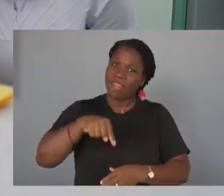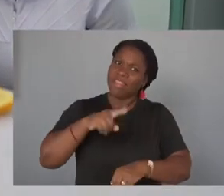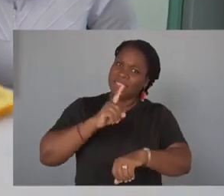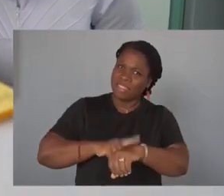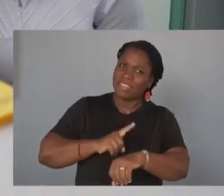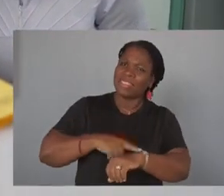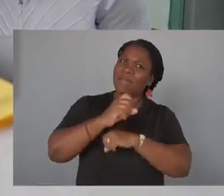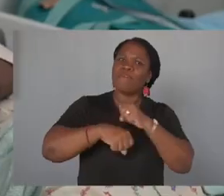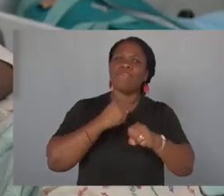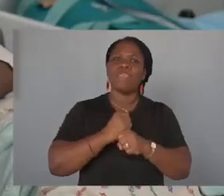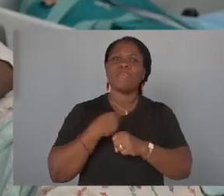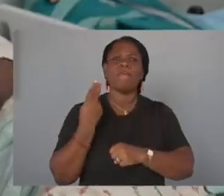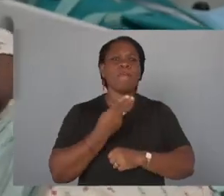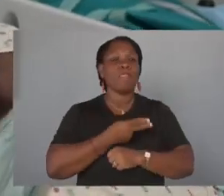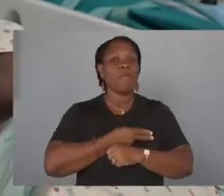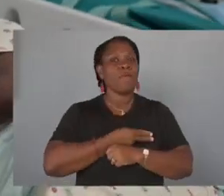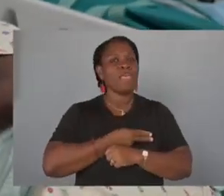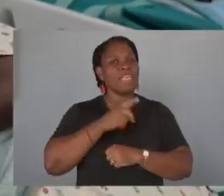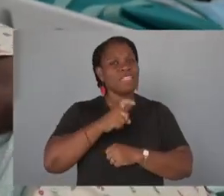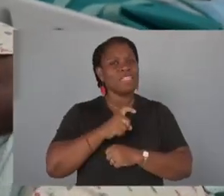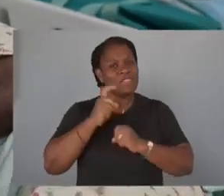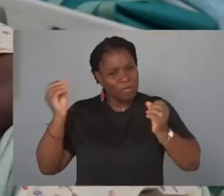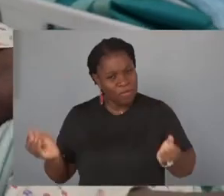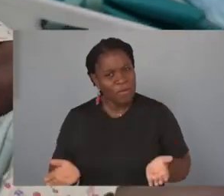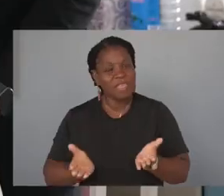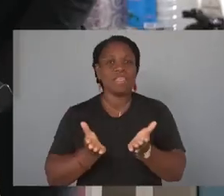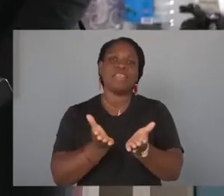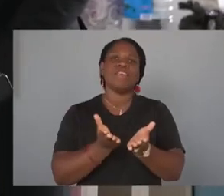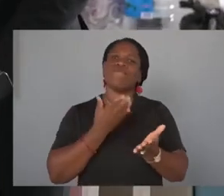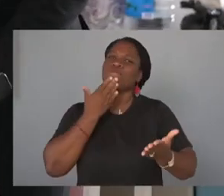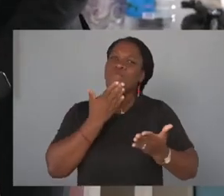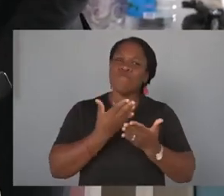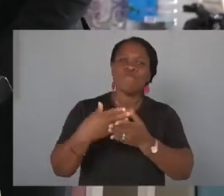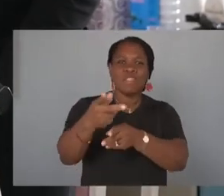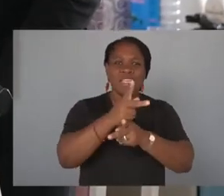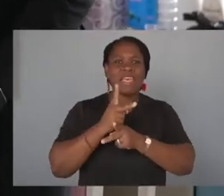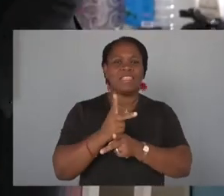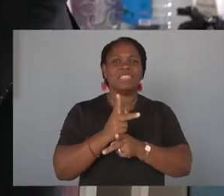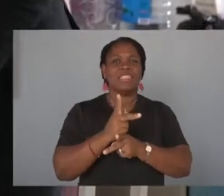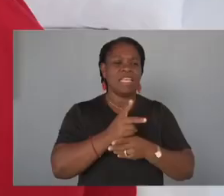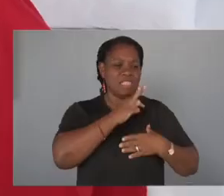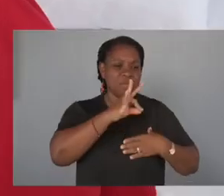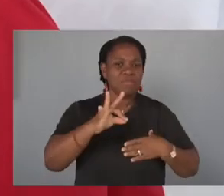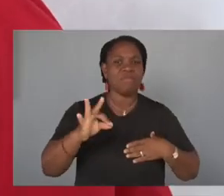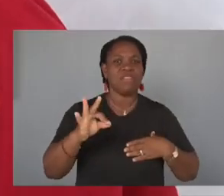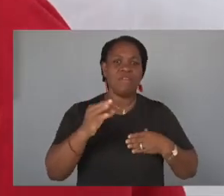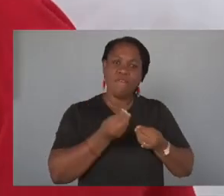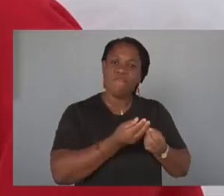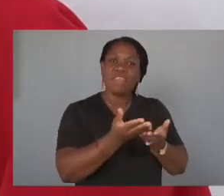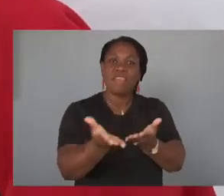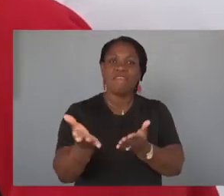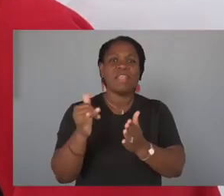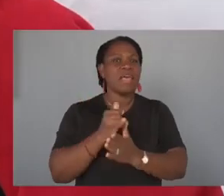commemorating this sacred event, we are prompted to extend goodwill to others, fostering a spirit of generosity